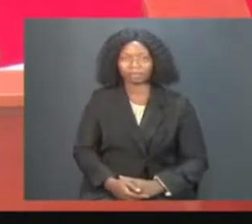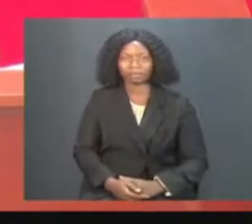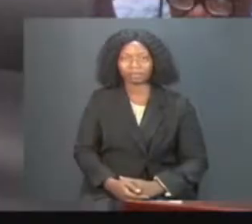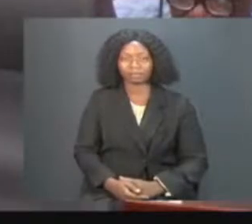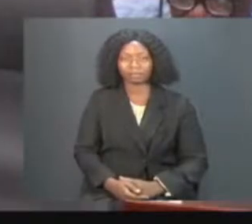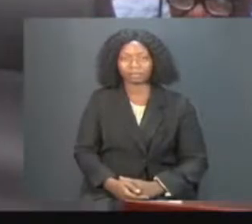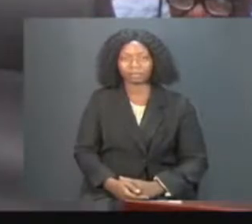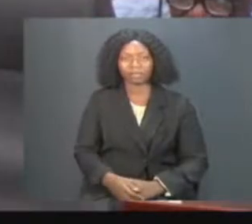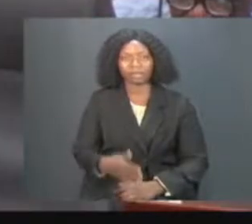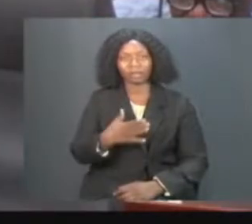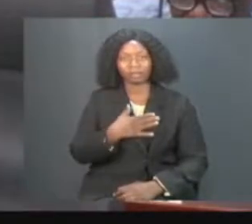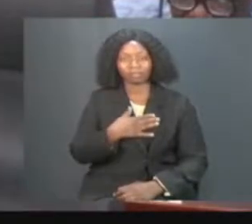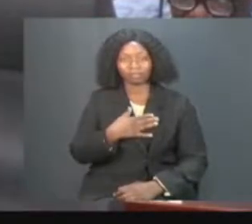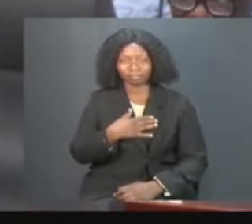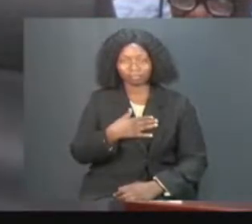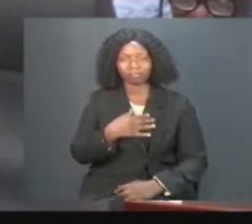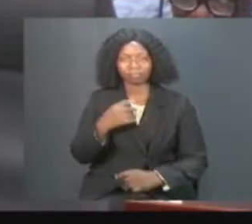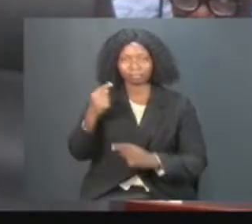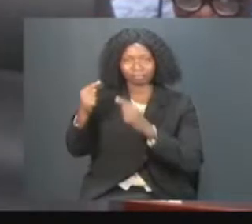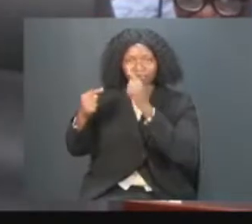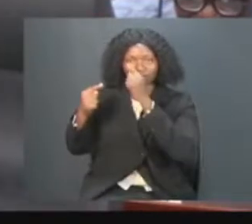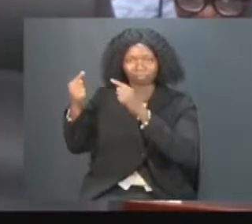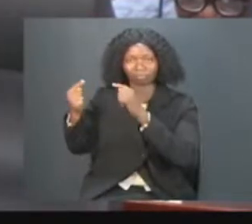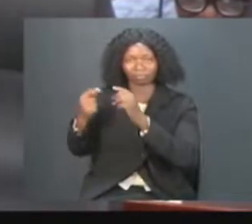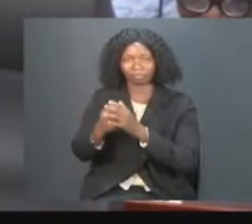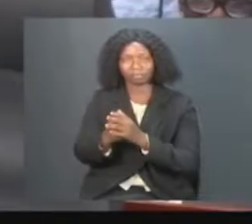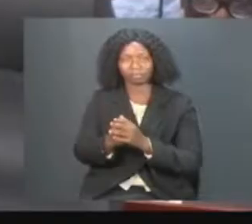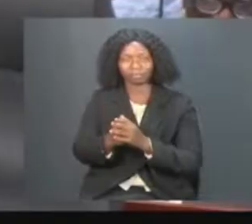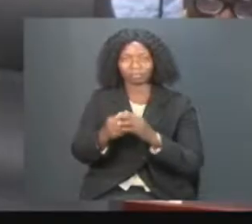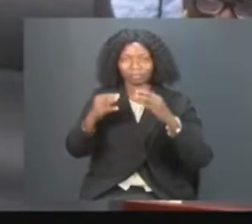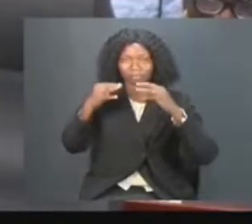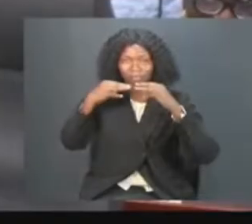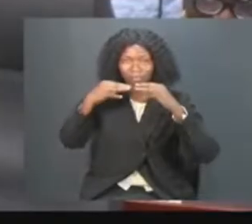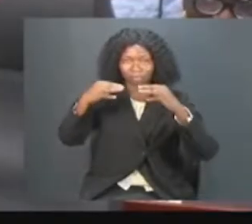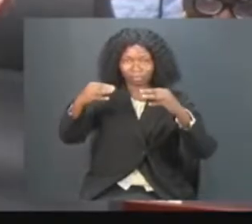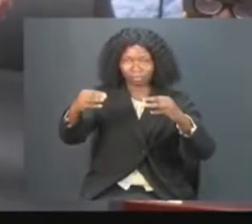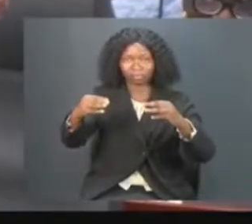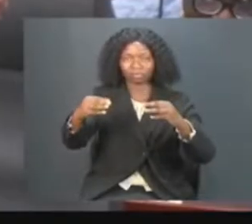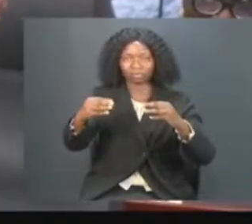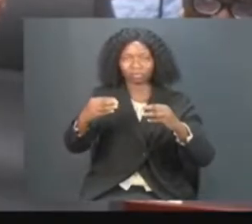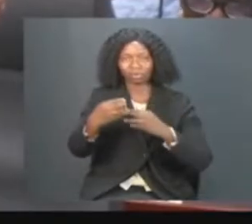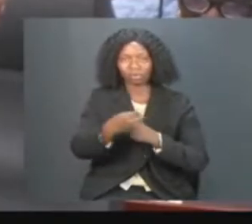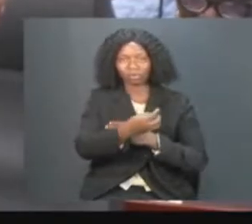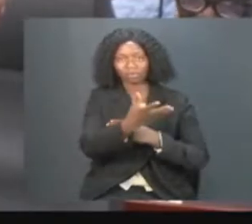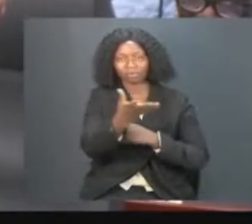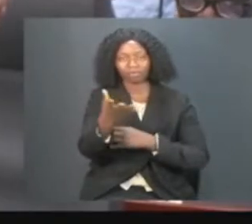my recollection is that the motion was advertised yesterday.